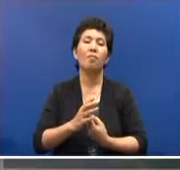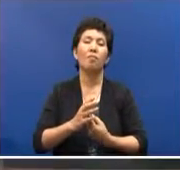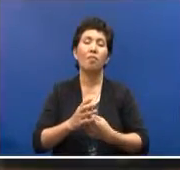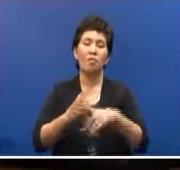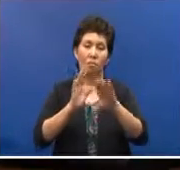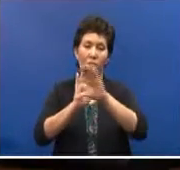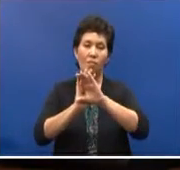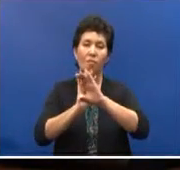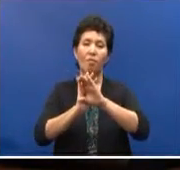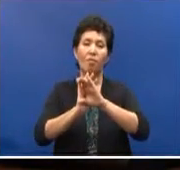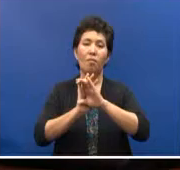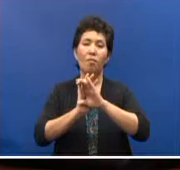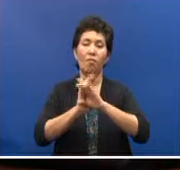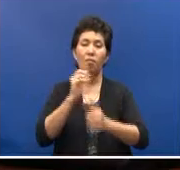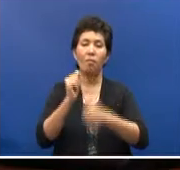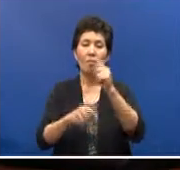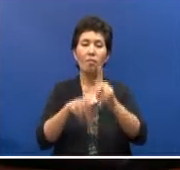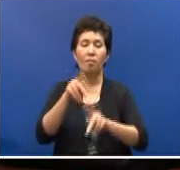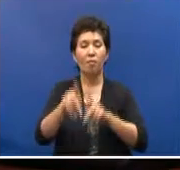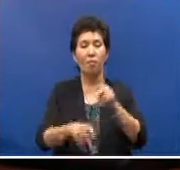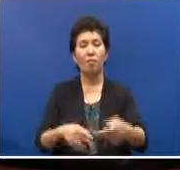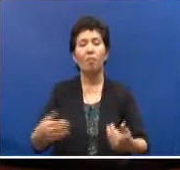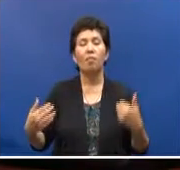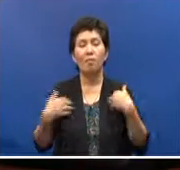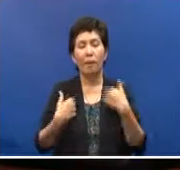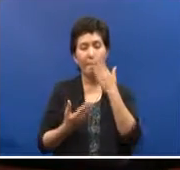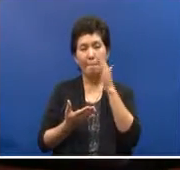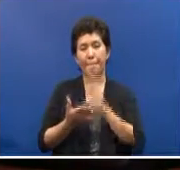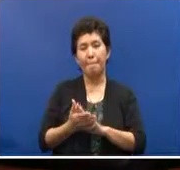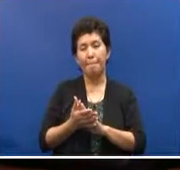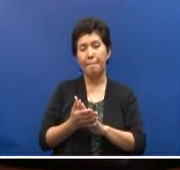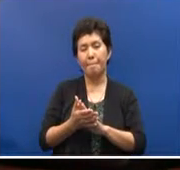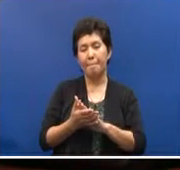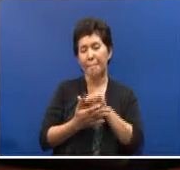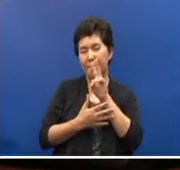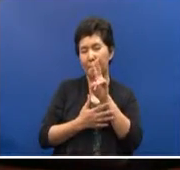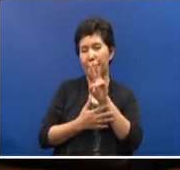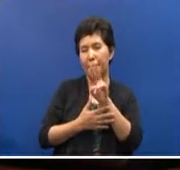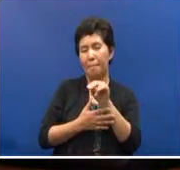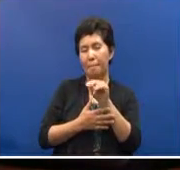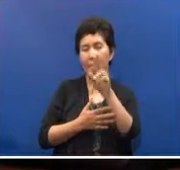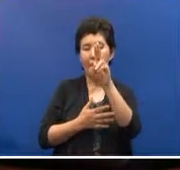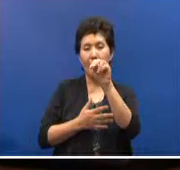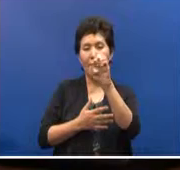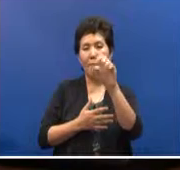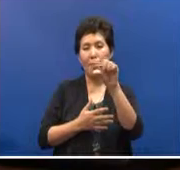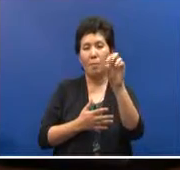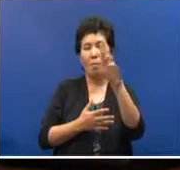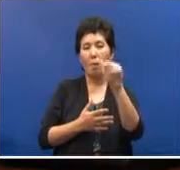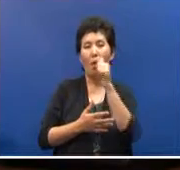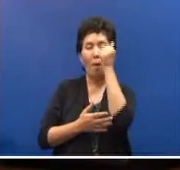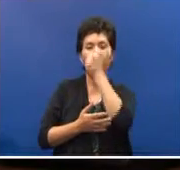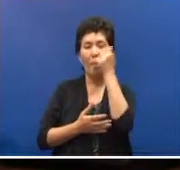for example, most people will have bad impression for Negroes, right, and Africans